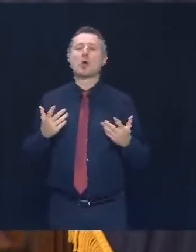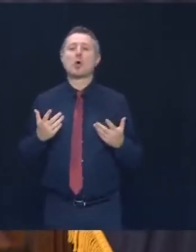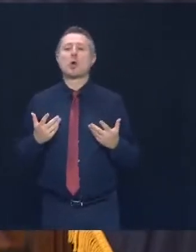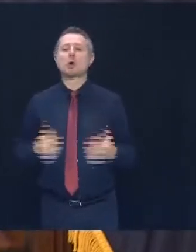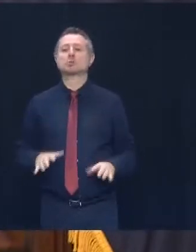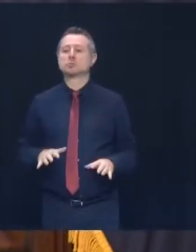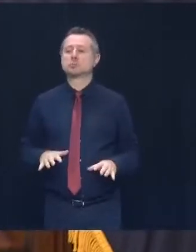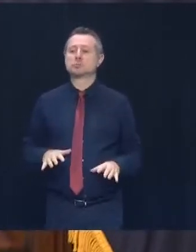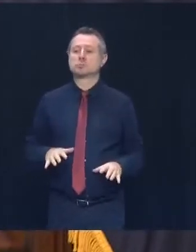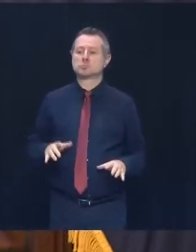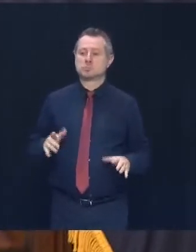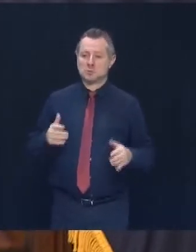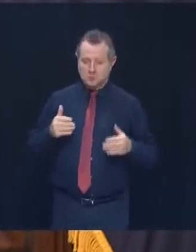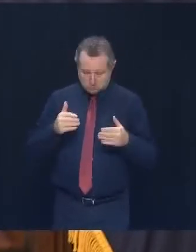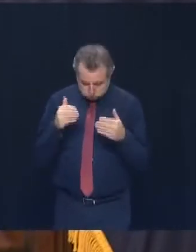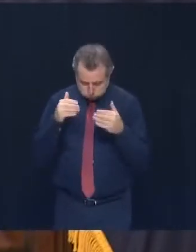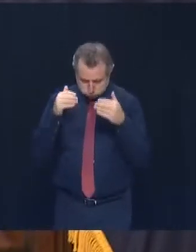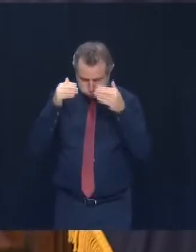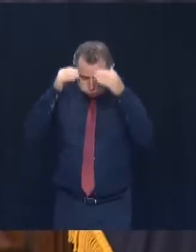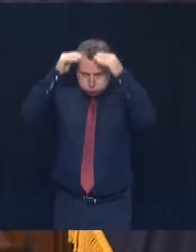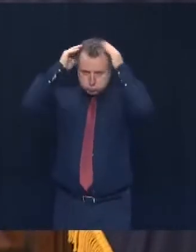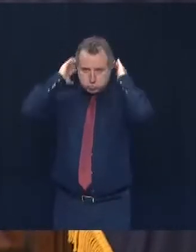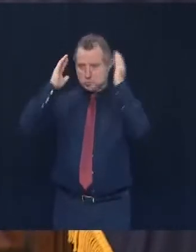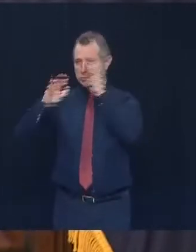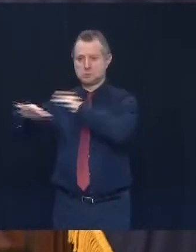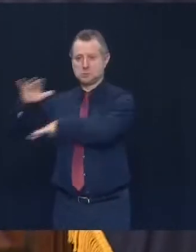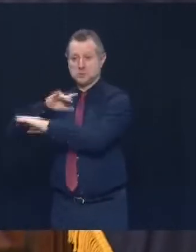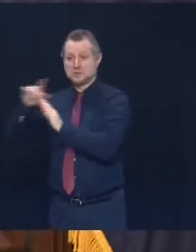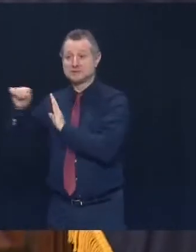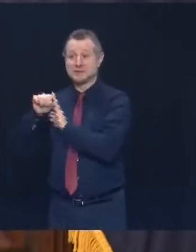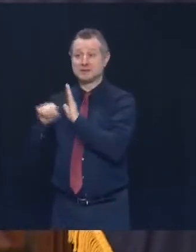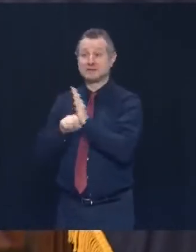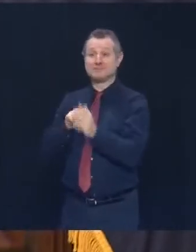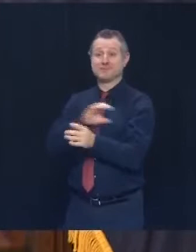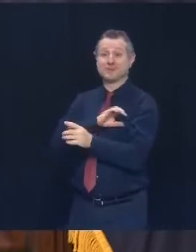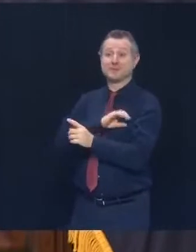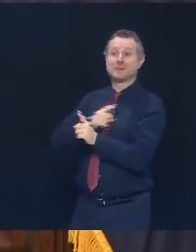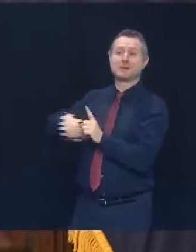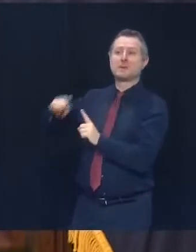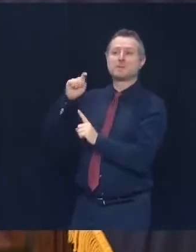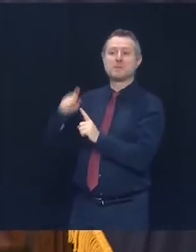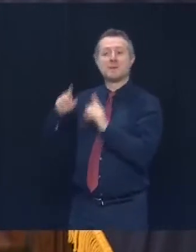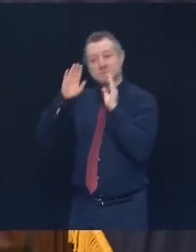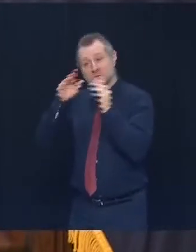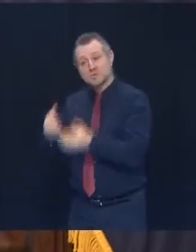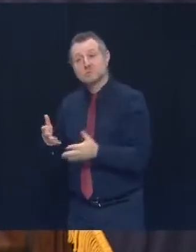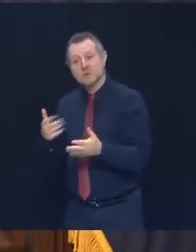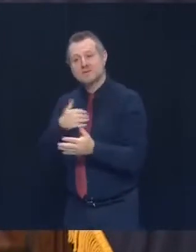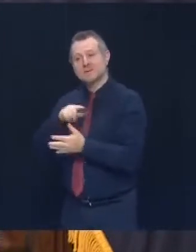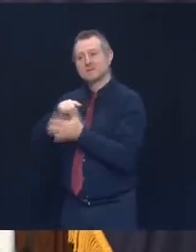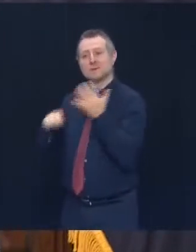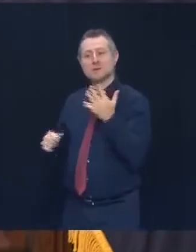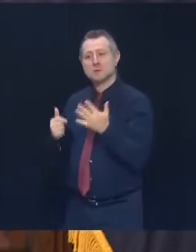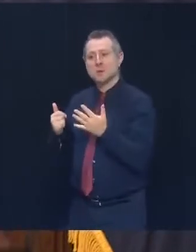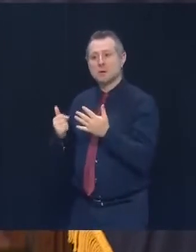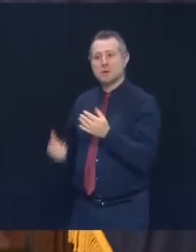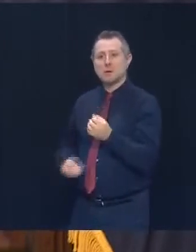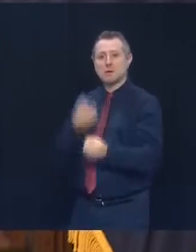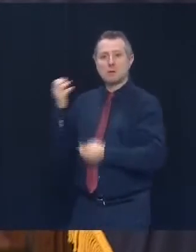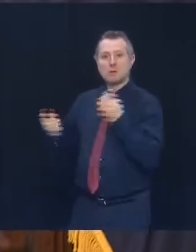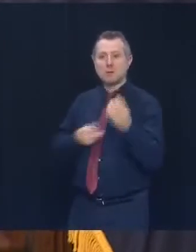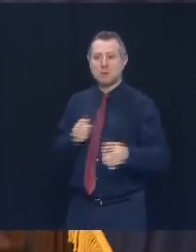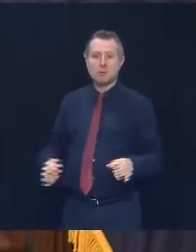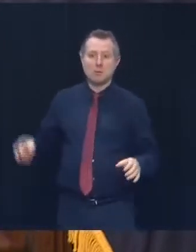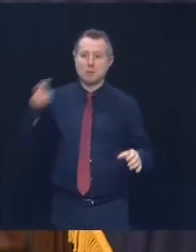tremendously overburdened. We had a state police force that was supposed to be doing one set of tasks. We now have them doing bar